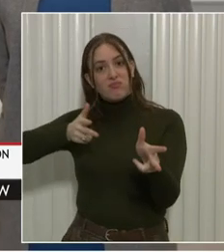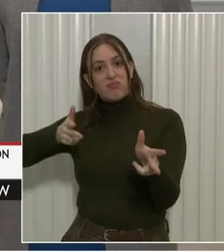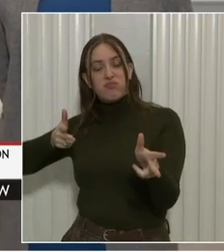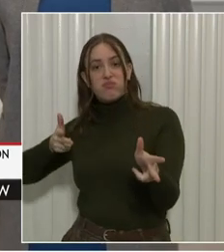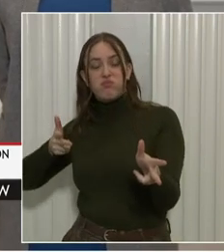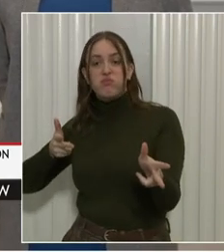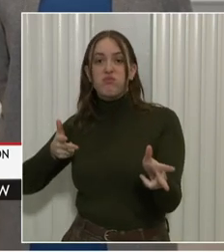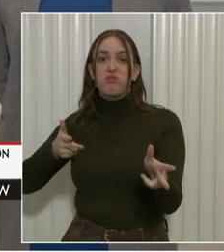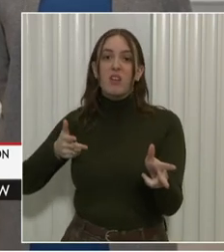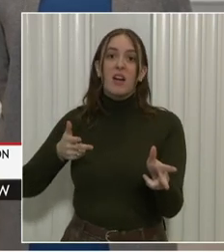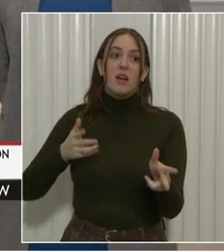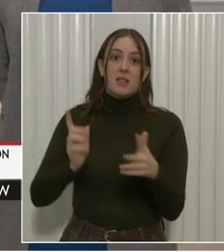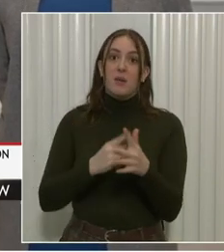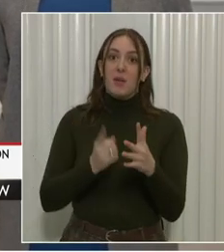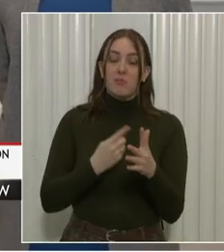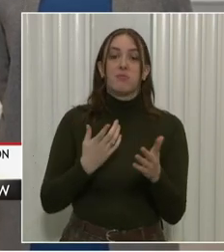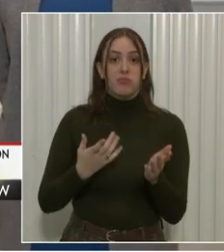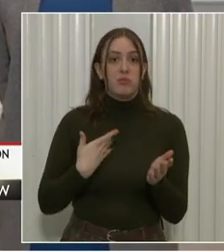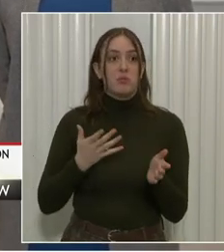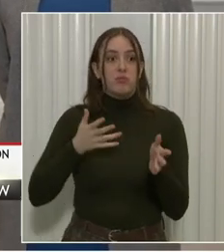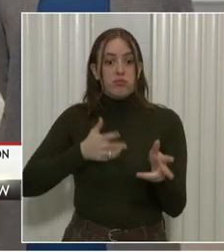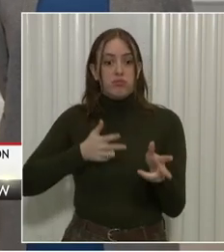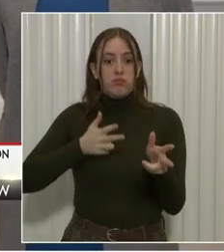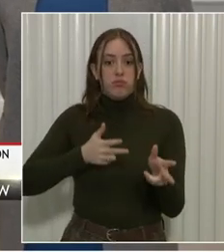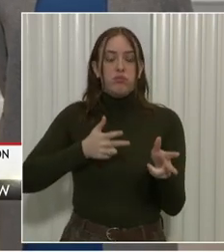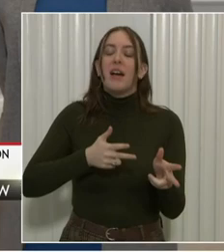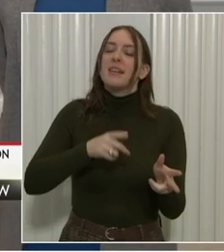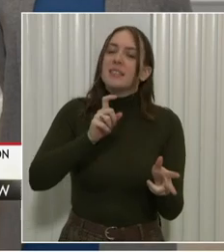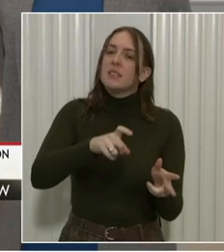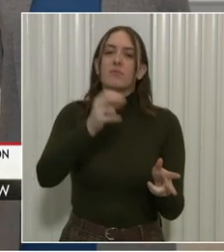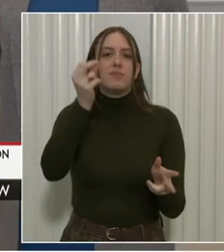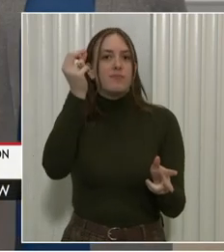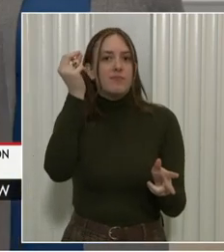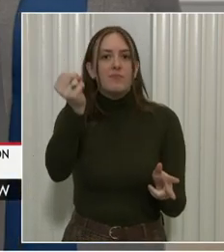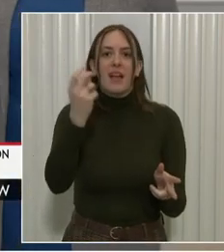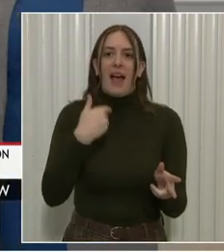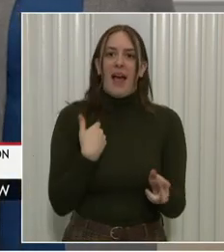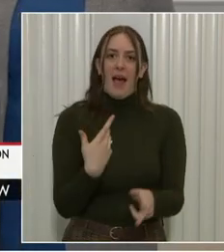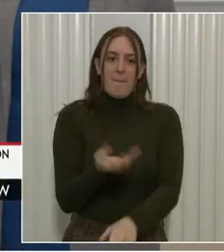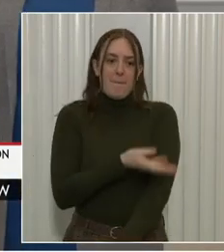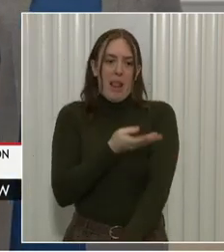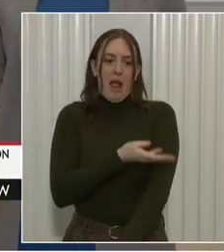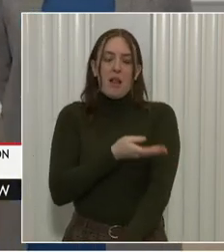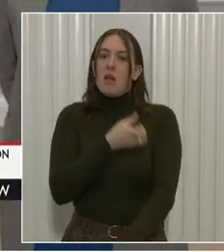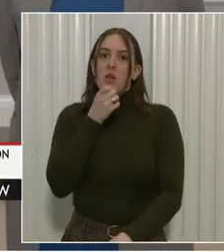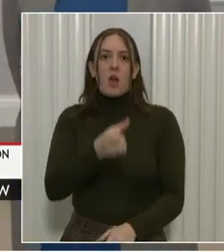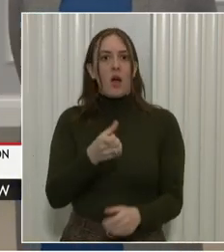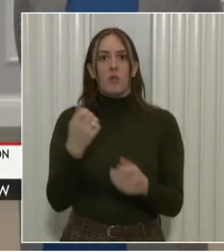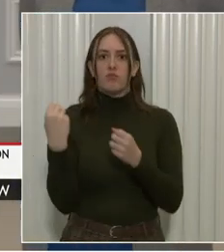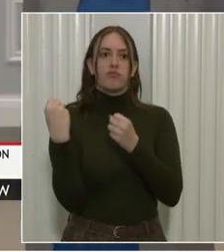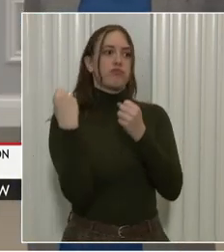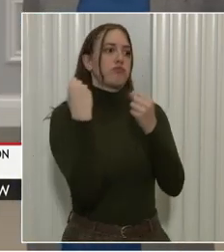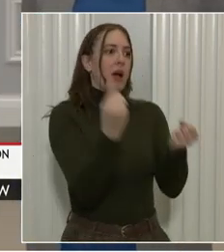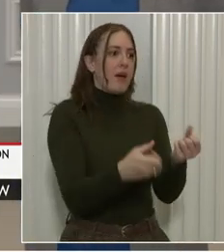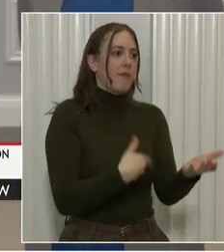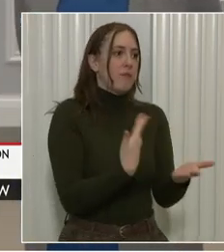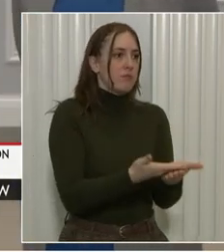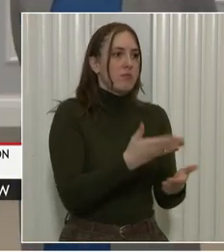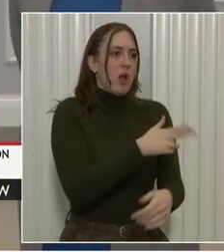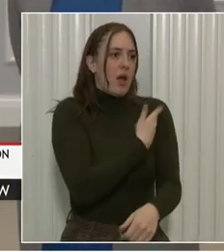starting transfusion as soon as possible from the moment of injury can literally determine whether or not someone